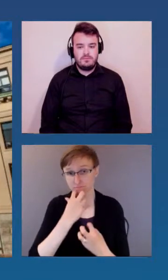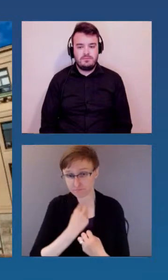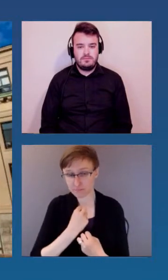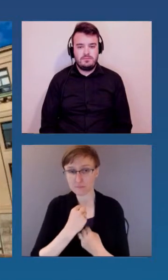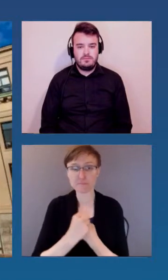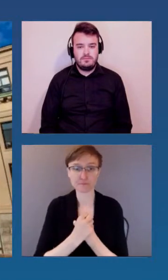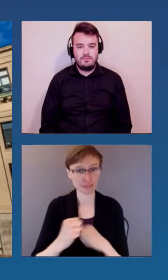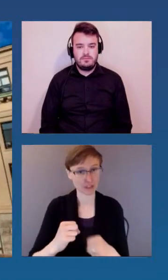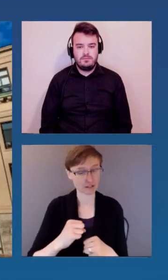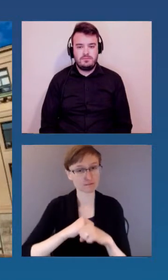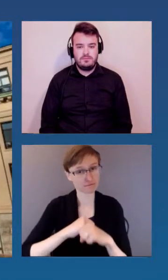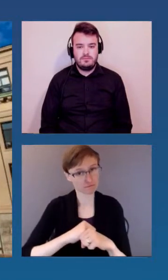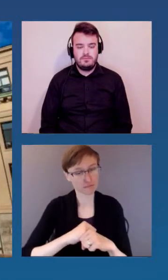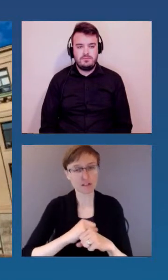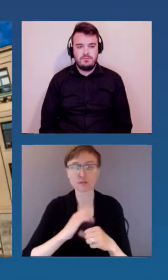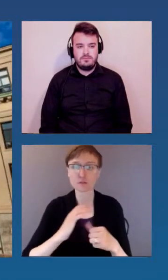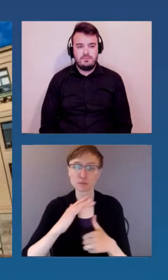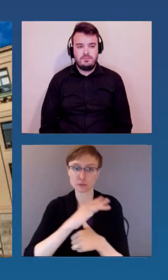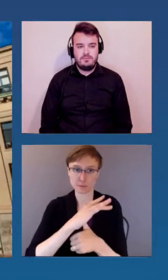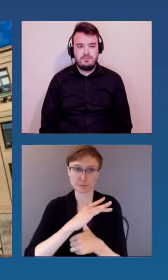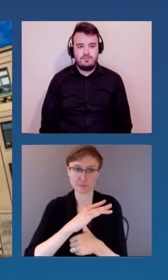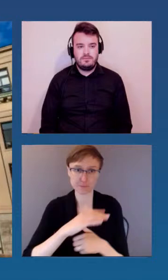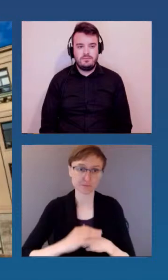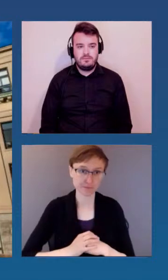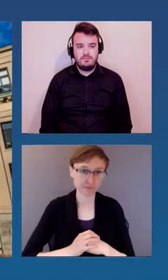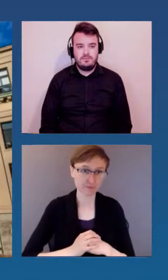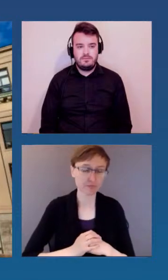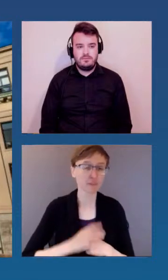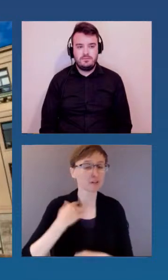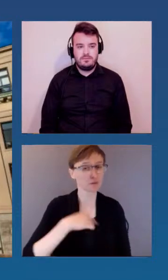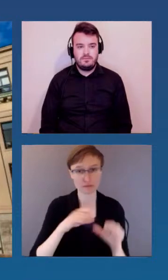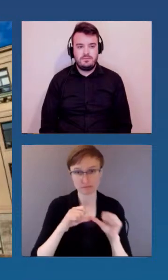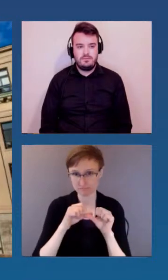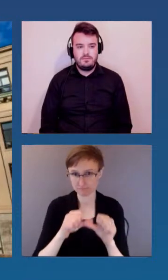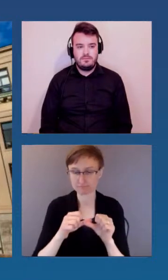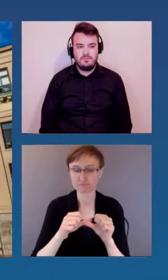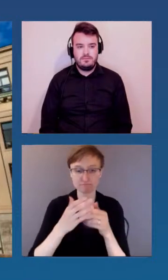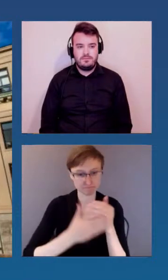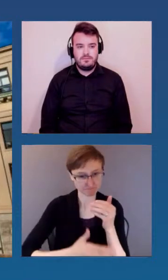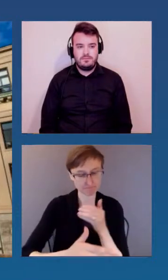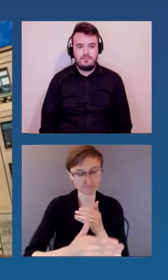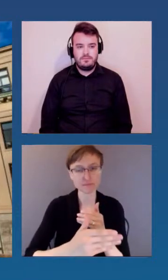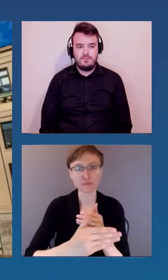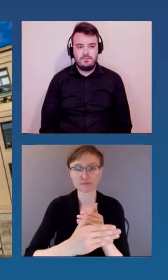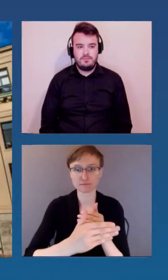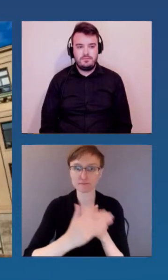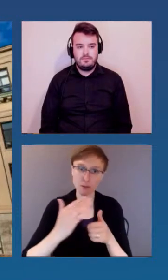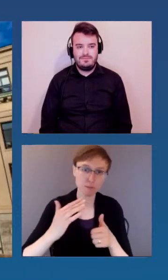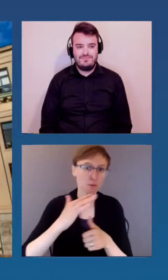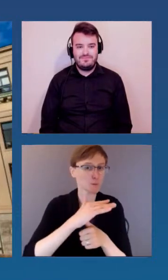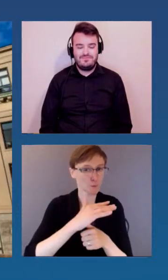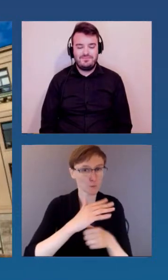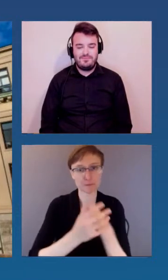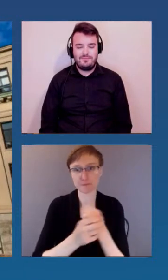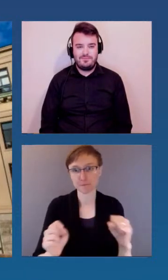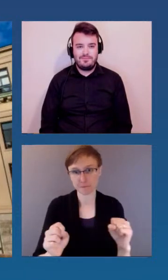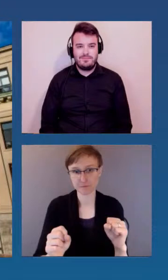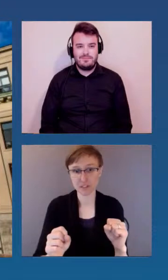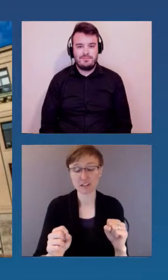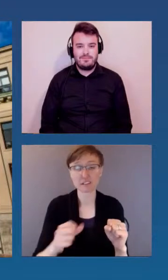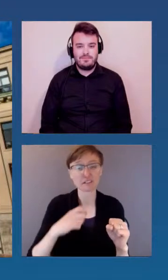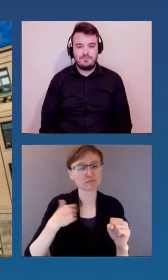la région qui ne m'ont rien laissé à dire, puisque vous avez tout dit. Et ce que